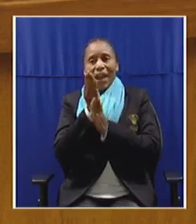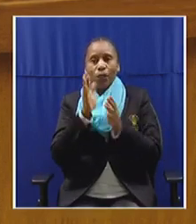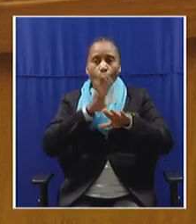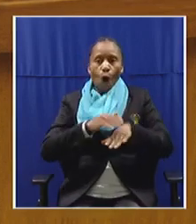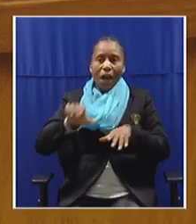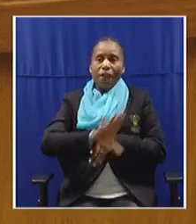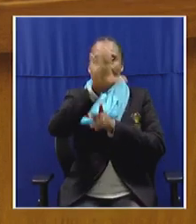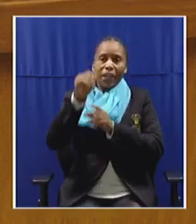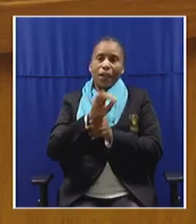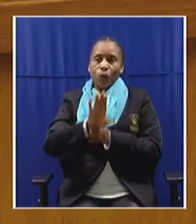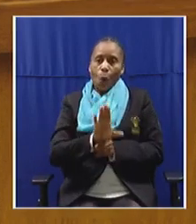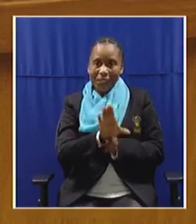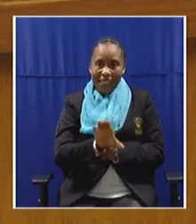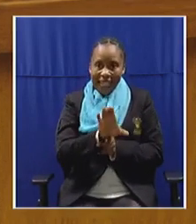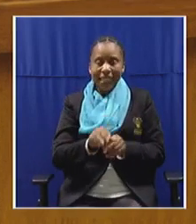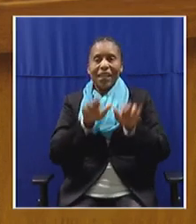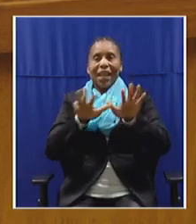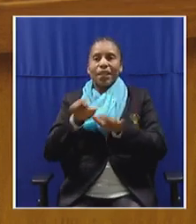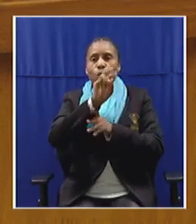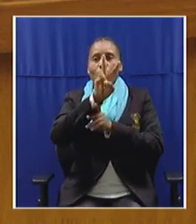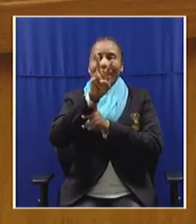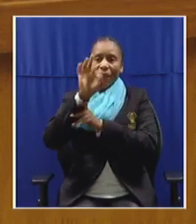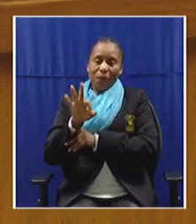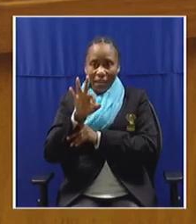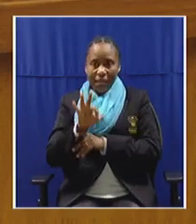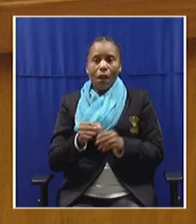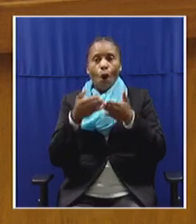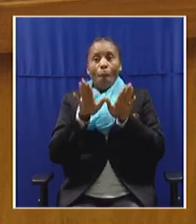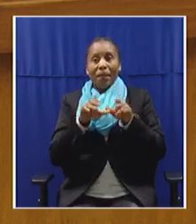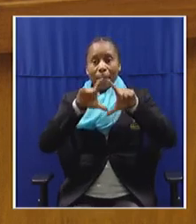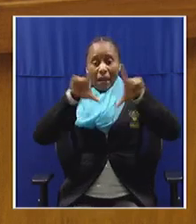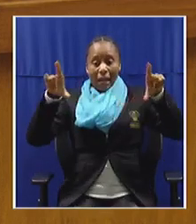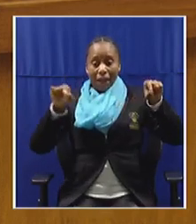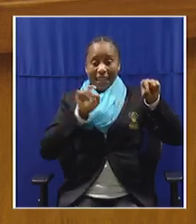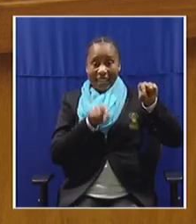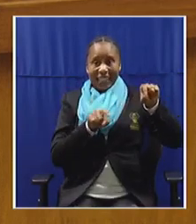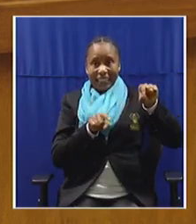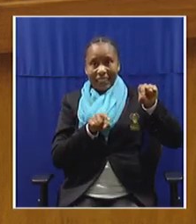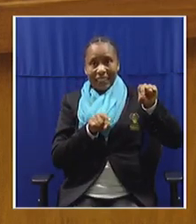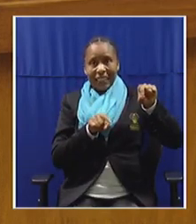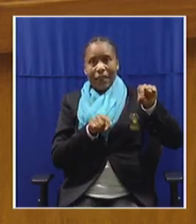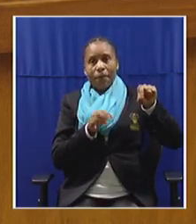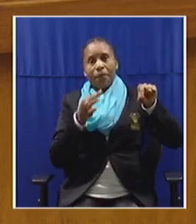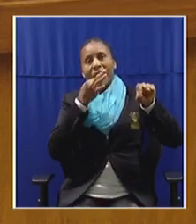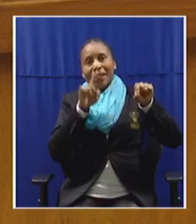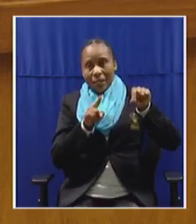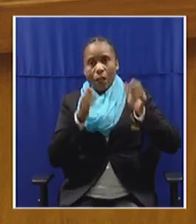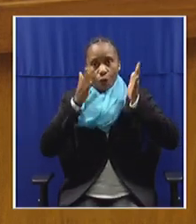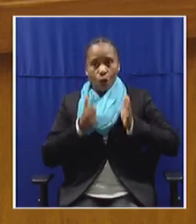in 1923. In its opening paragraph, it reclaimed the African